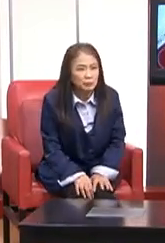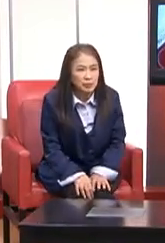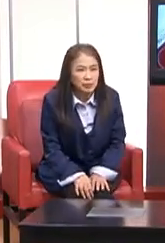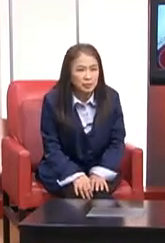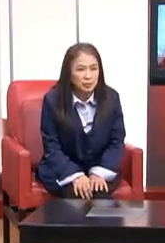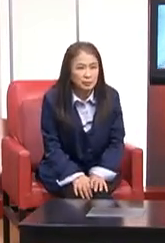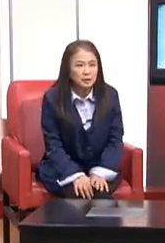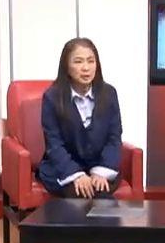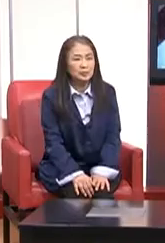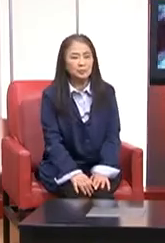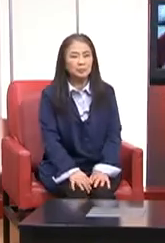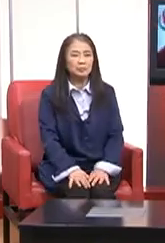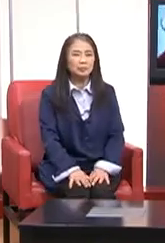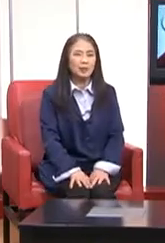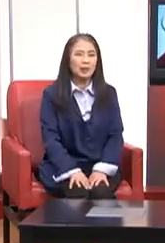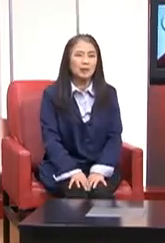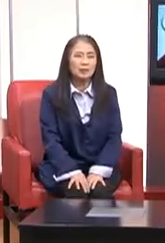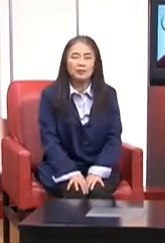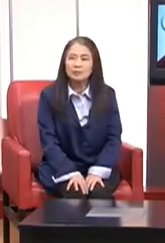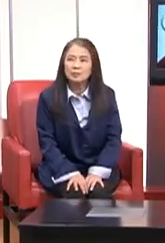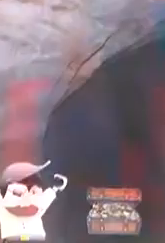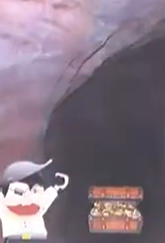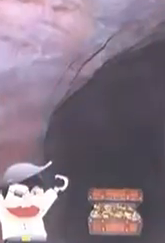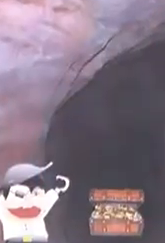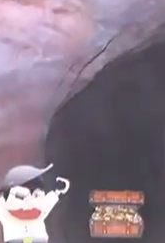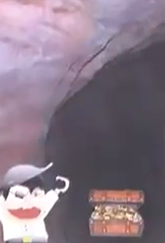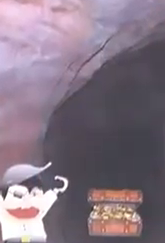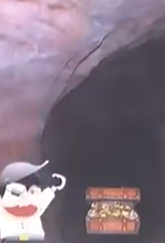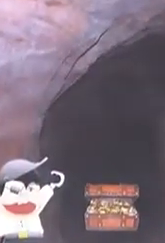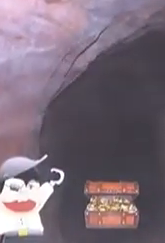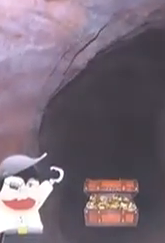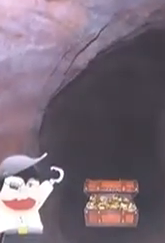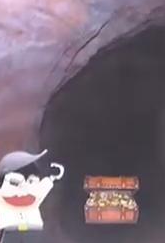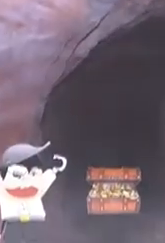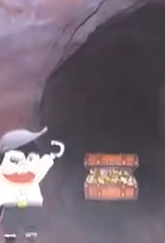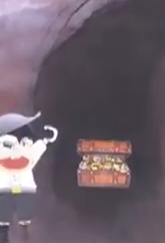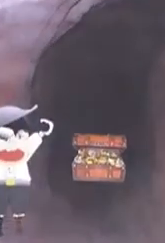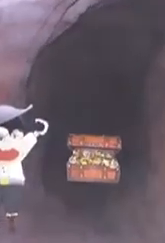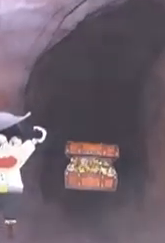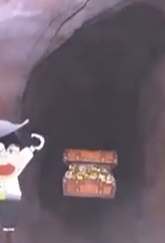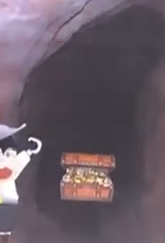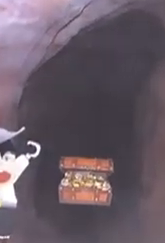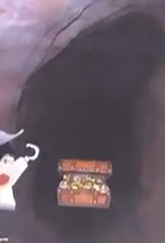this one picture. A ver si podemos mostrar esta imagen. Can you show?